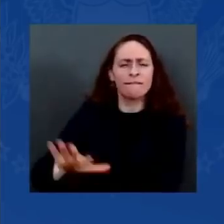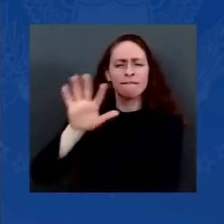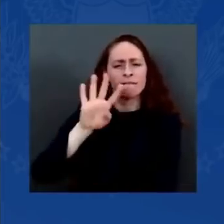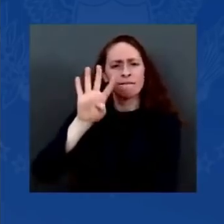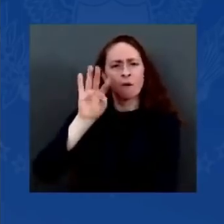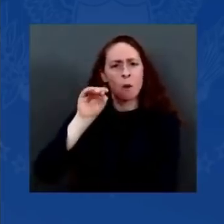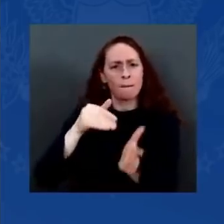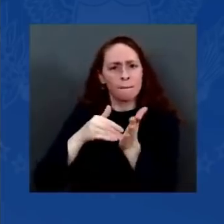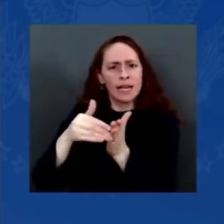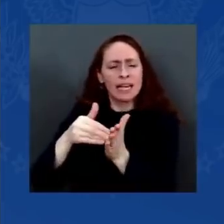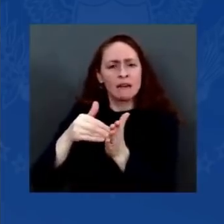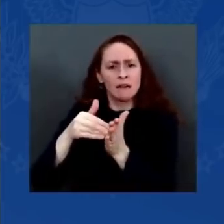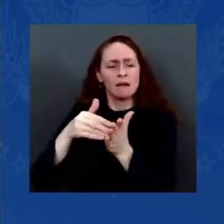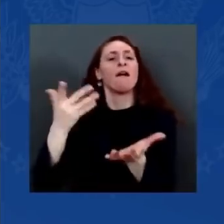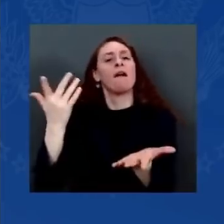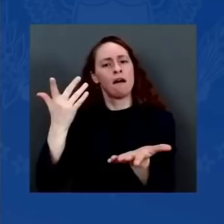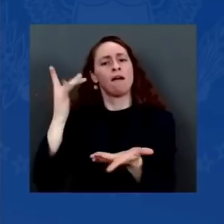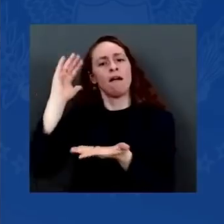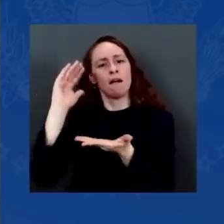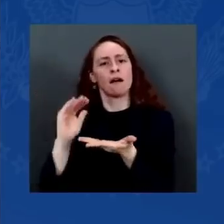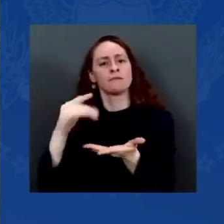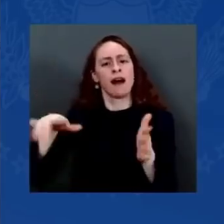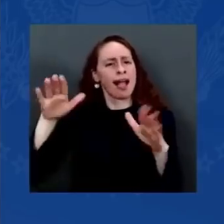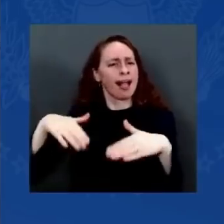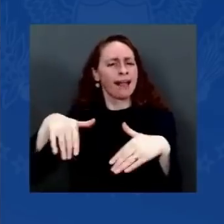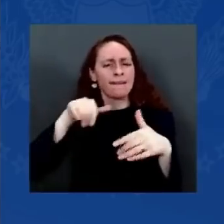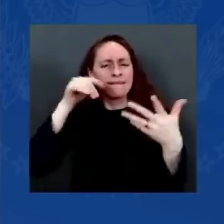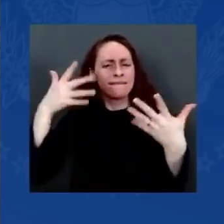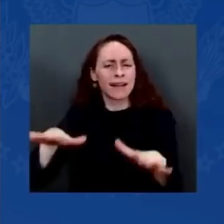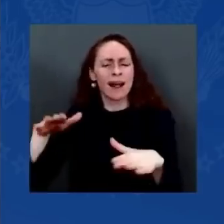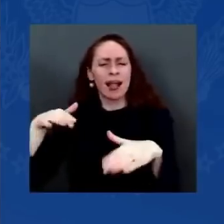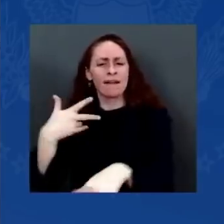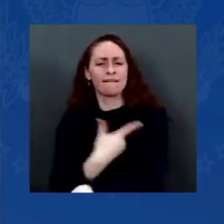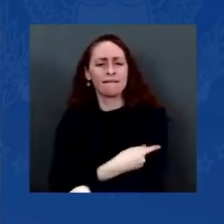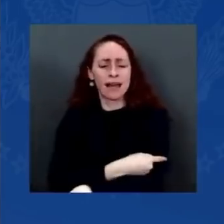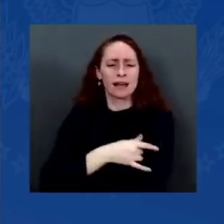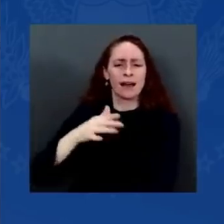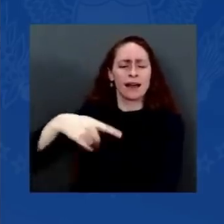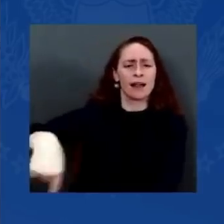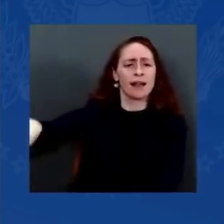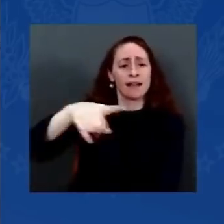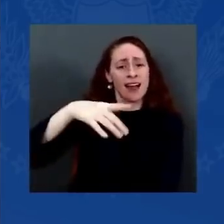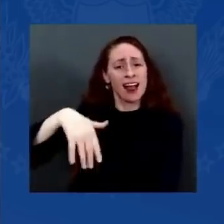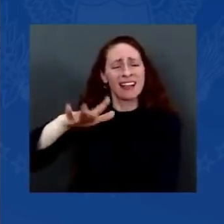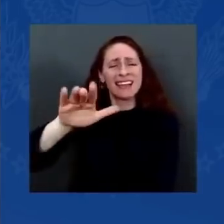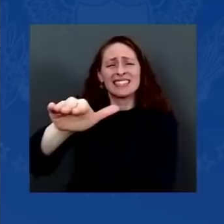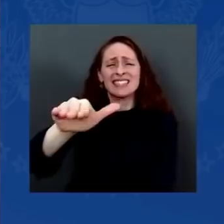you have an obligation to yourselves, to your families, and quite frankly, I know I'll get criticized for this, to your